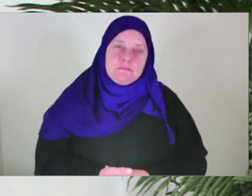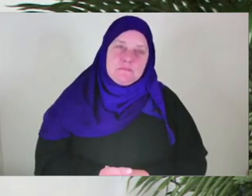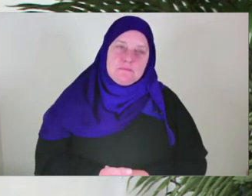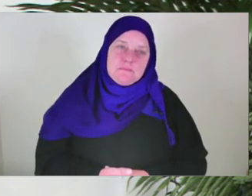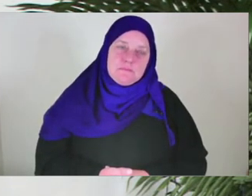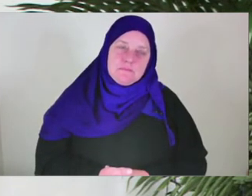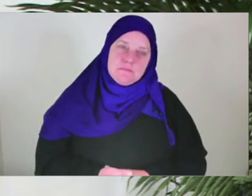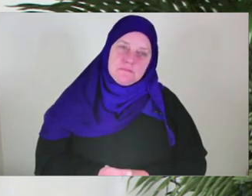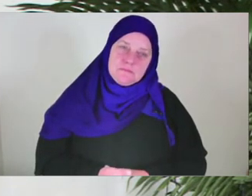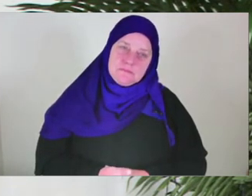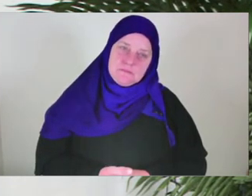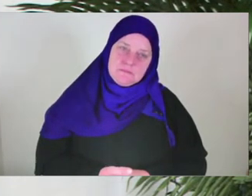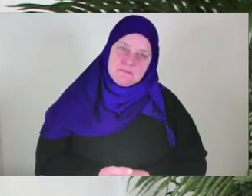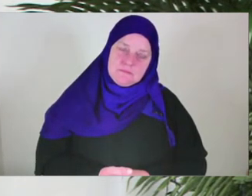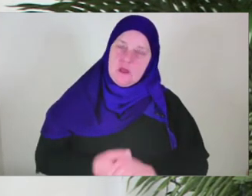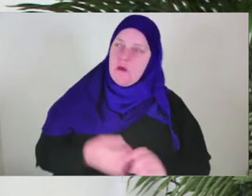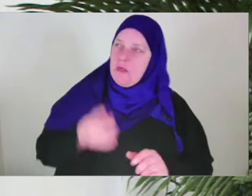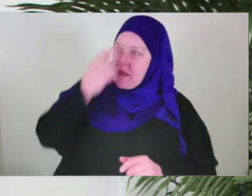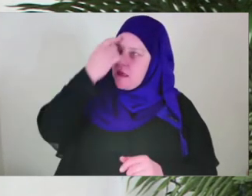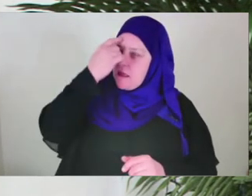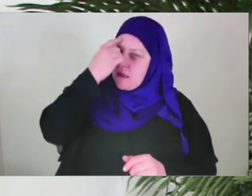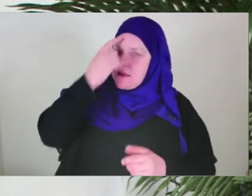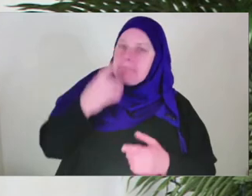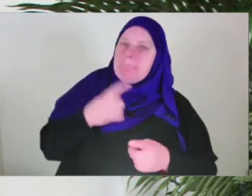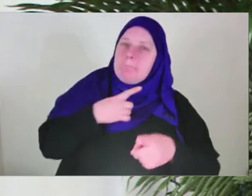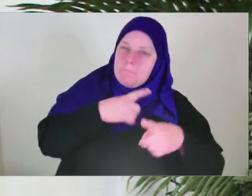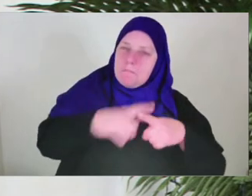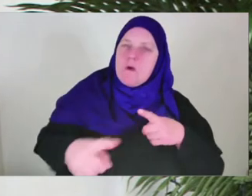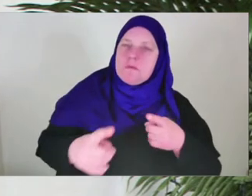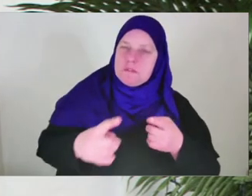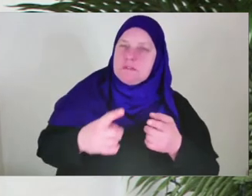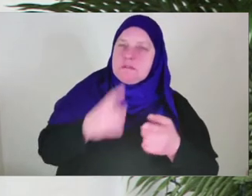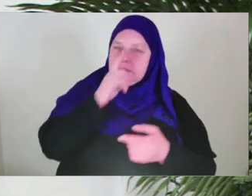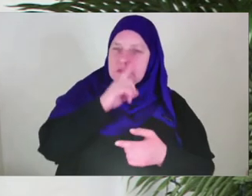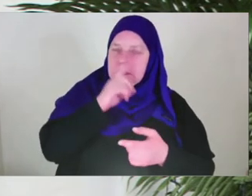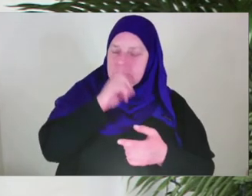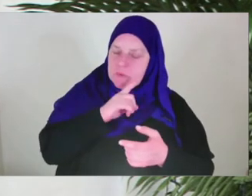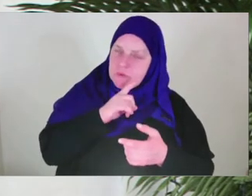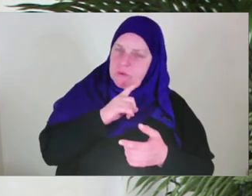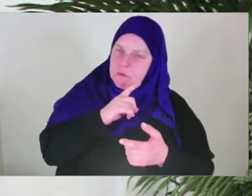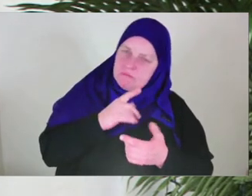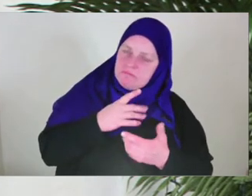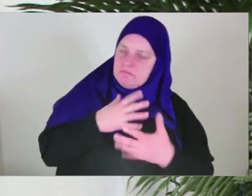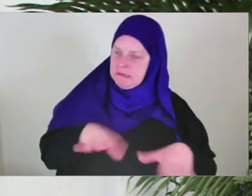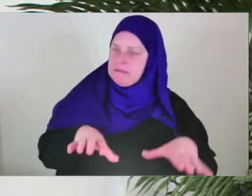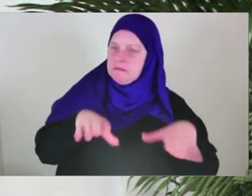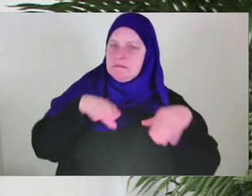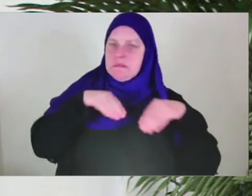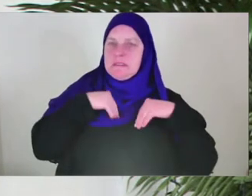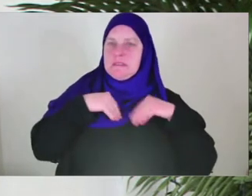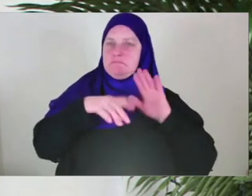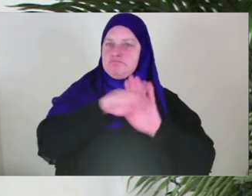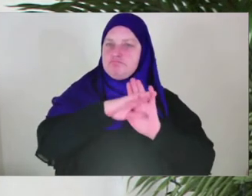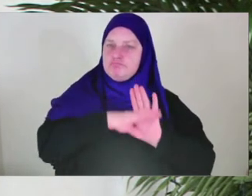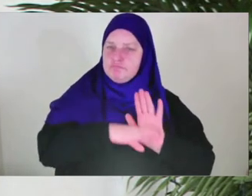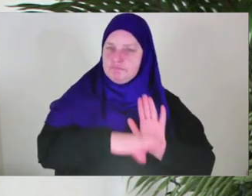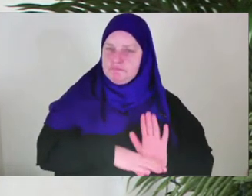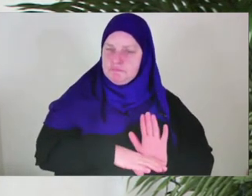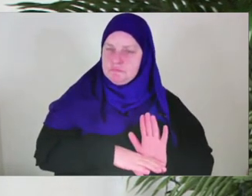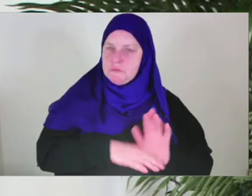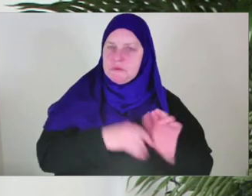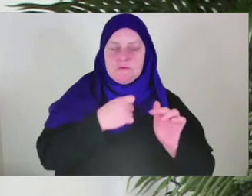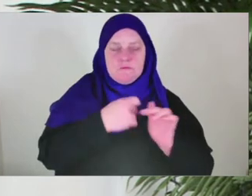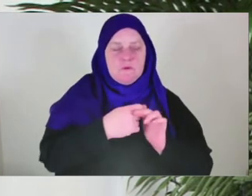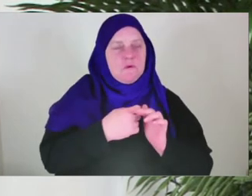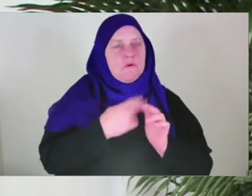are understanding and accepting of these decrees in your experience and what you've come across, or is or are they generally